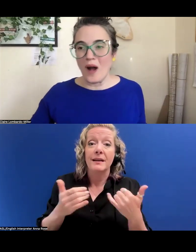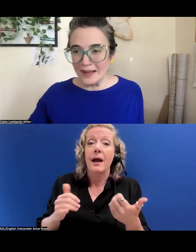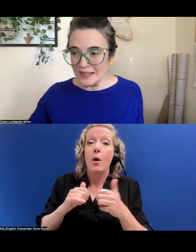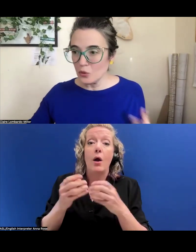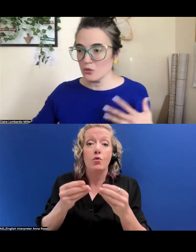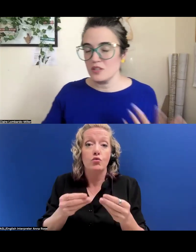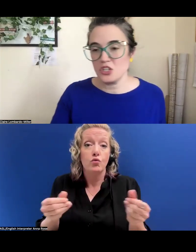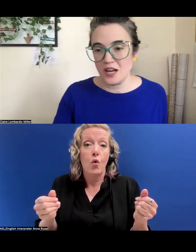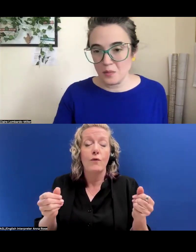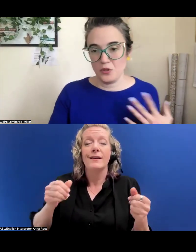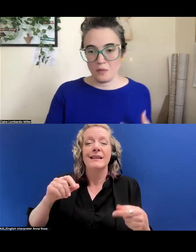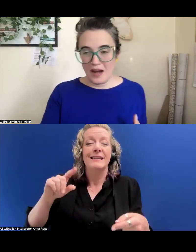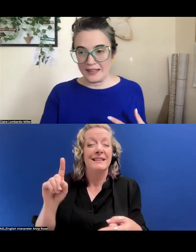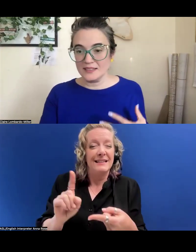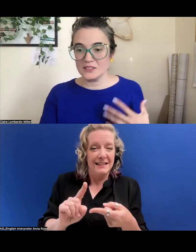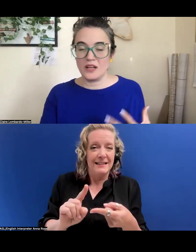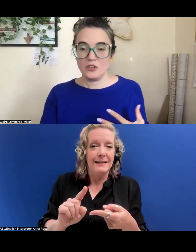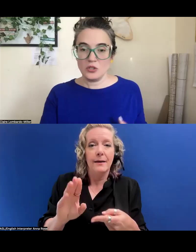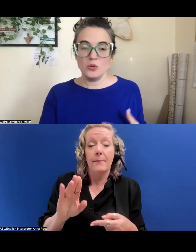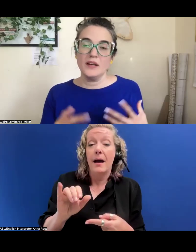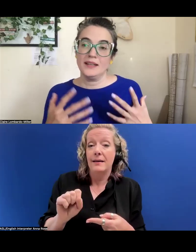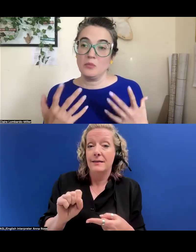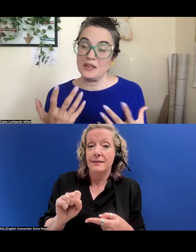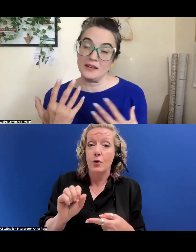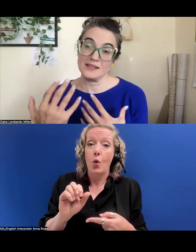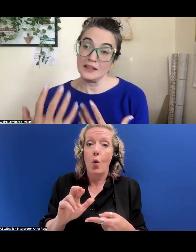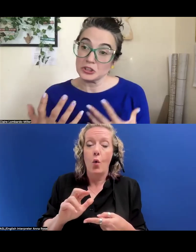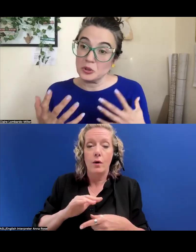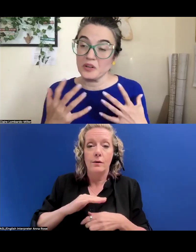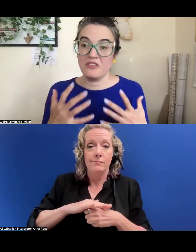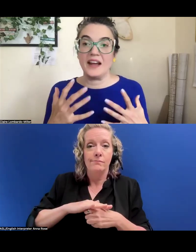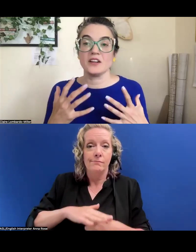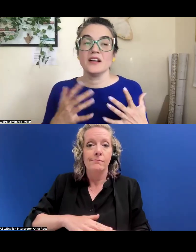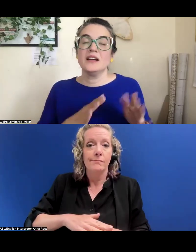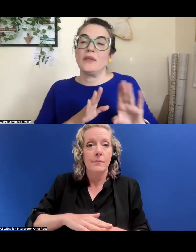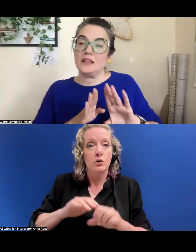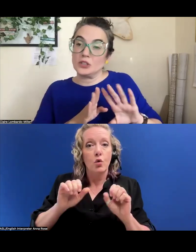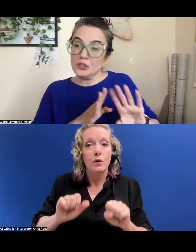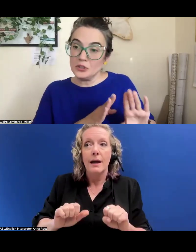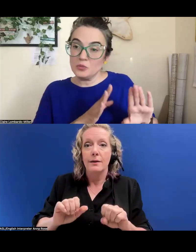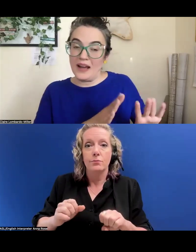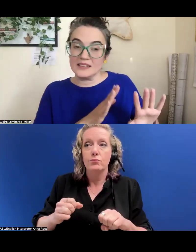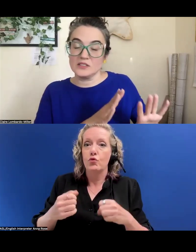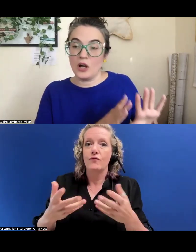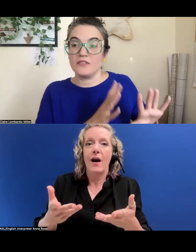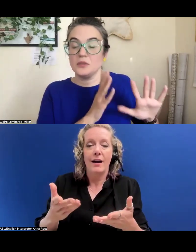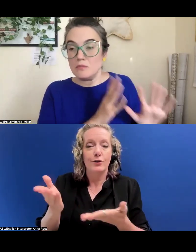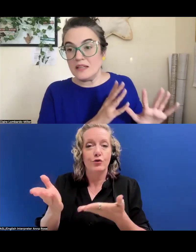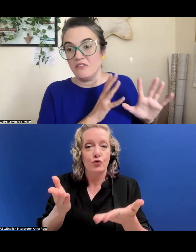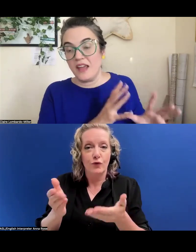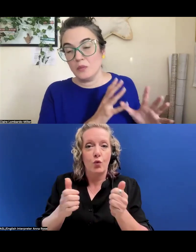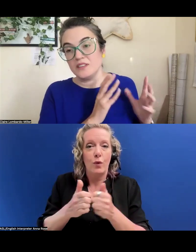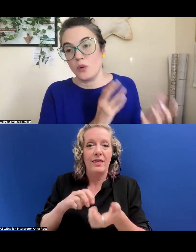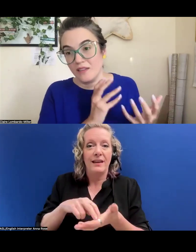help quiet or reshape your bias so that you can be an intentional provider that can turn those biases off to